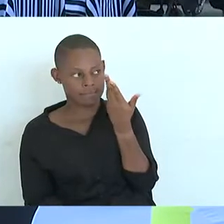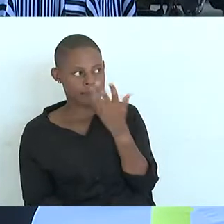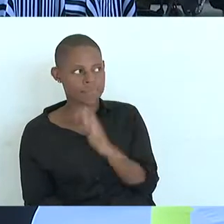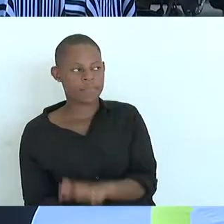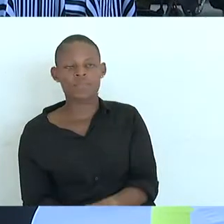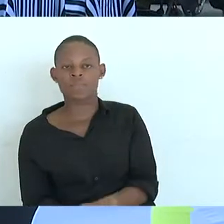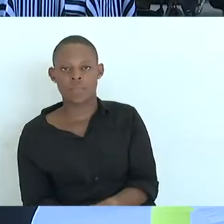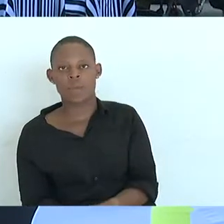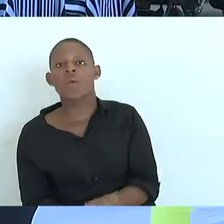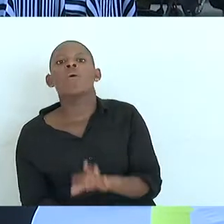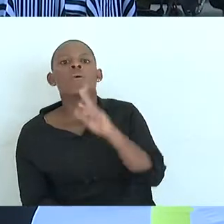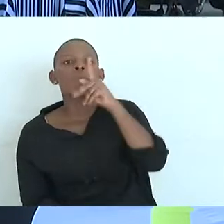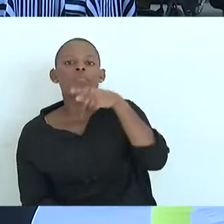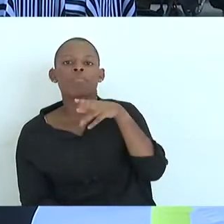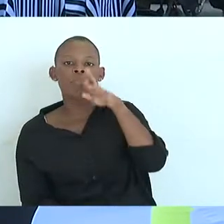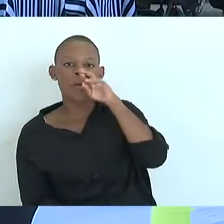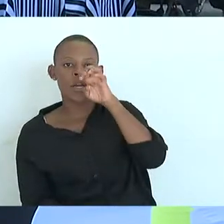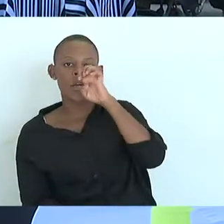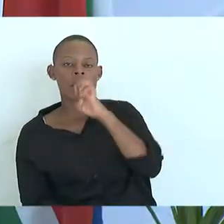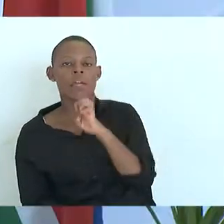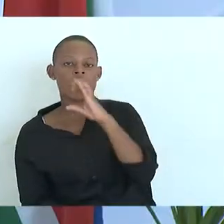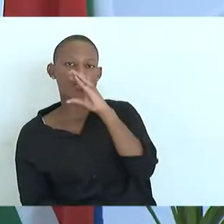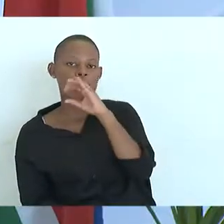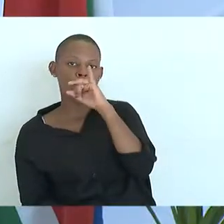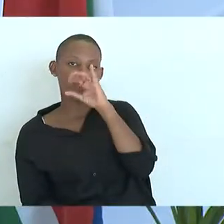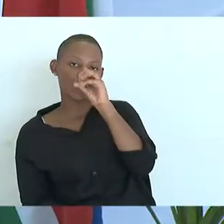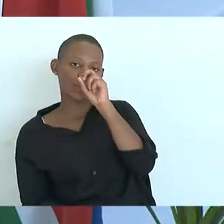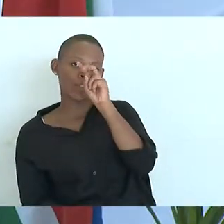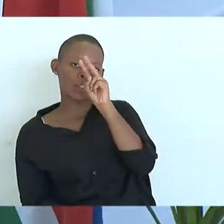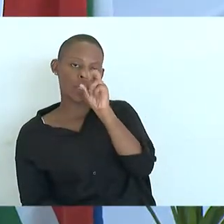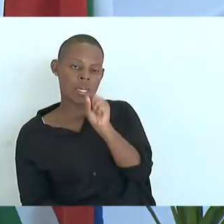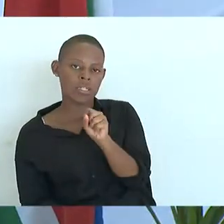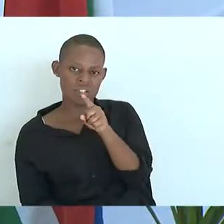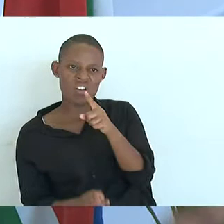Precious from umtubatuba